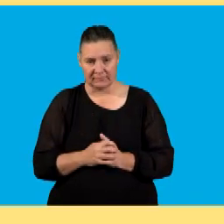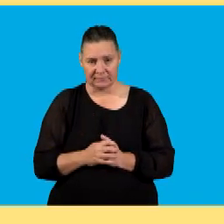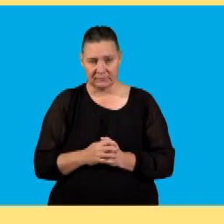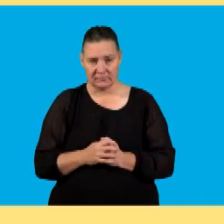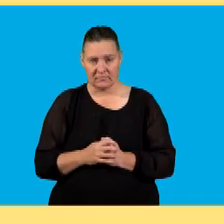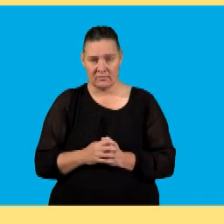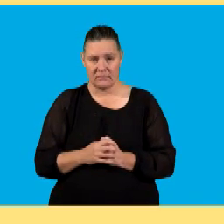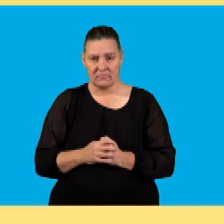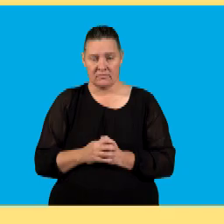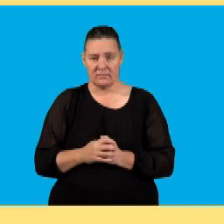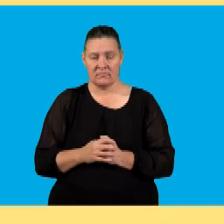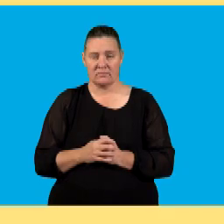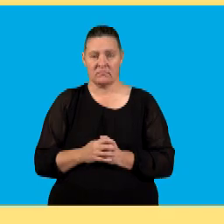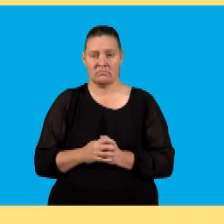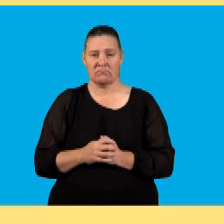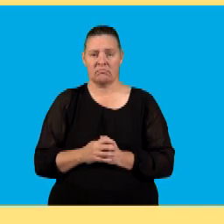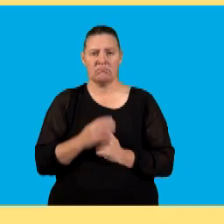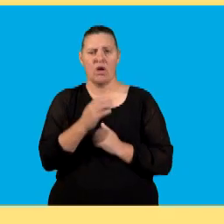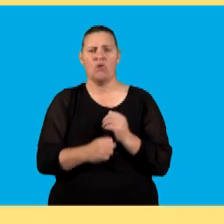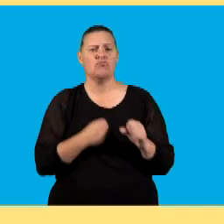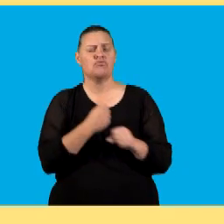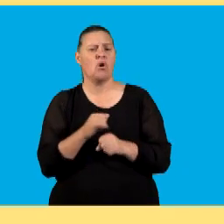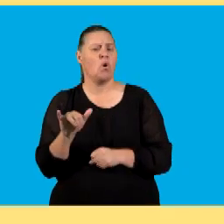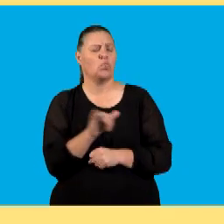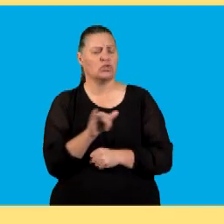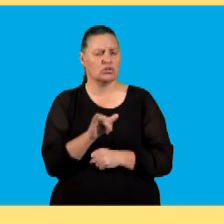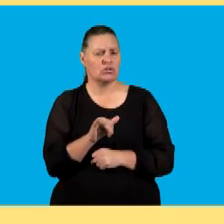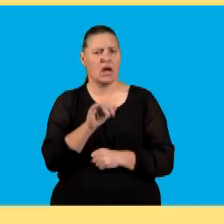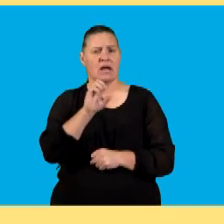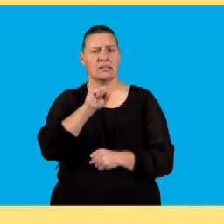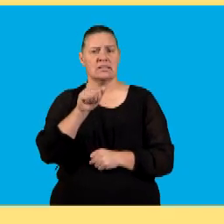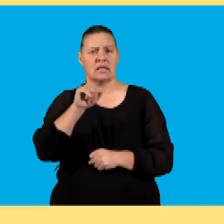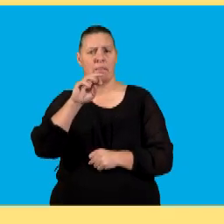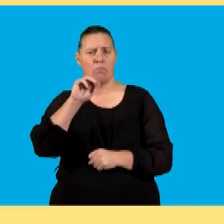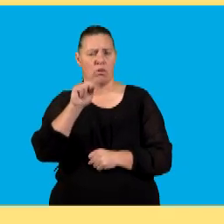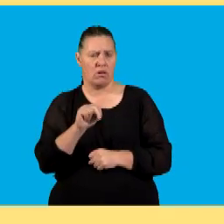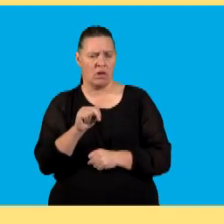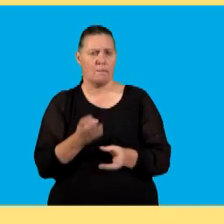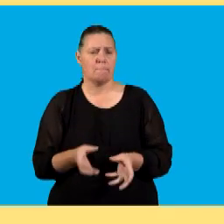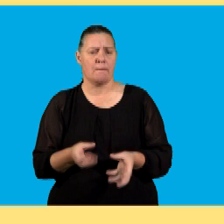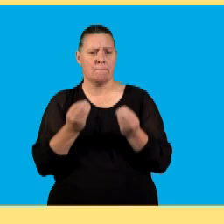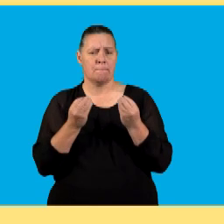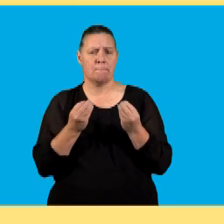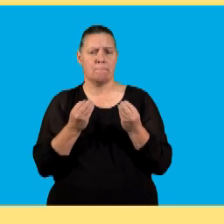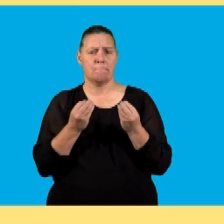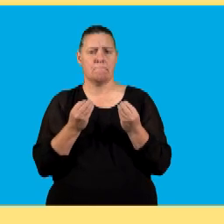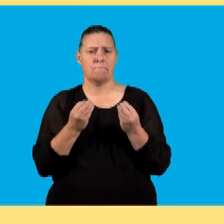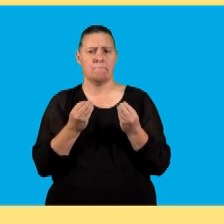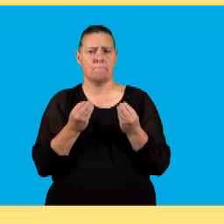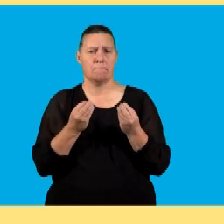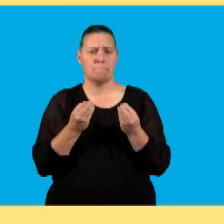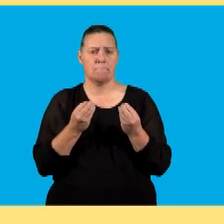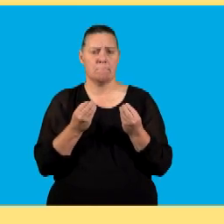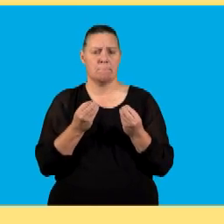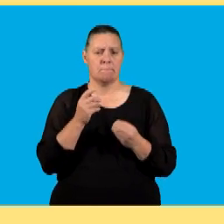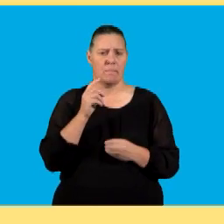4,800. Thank you so much. In which year will Salmon earn 57,600? In